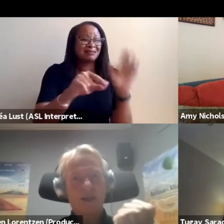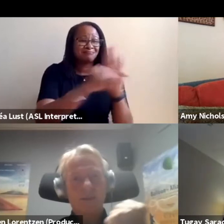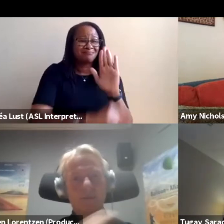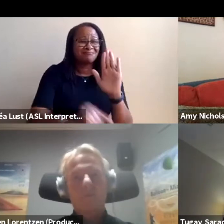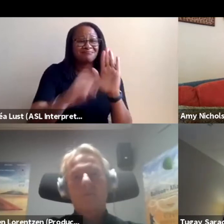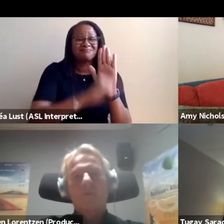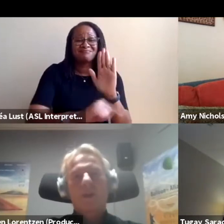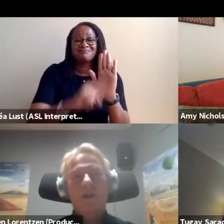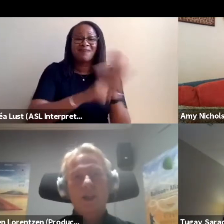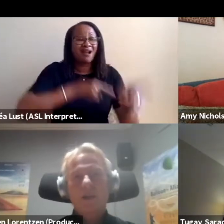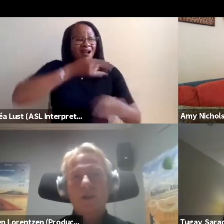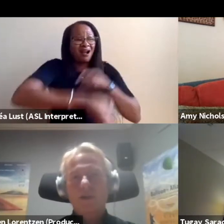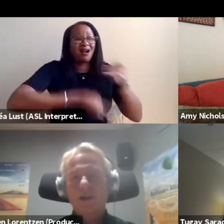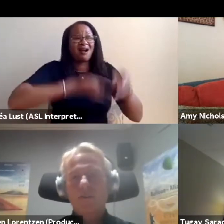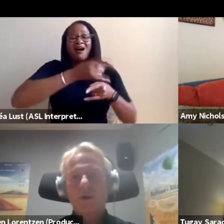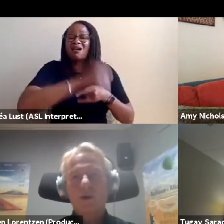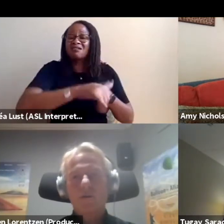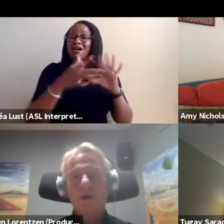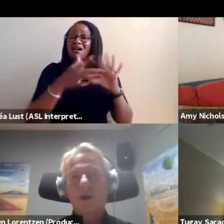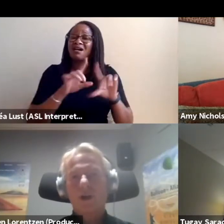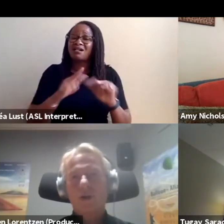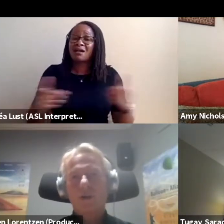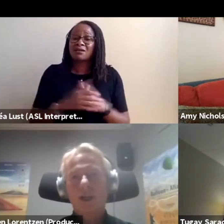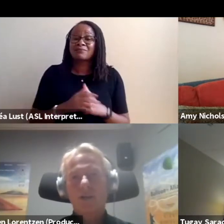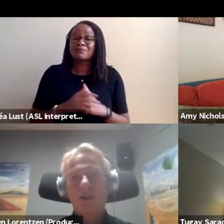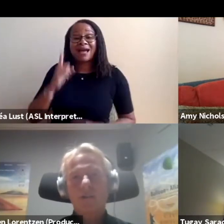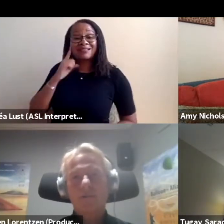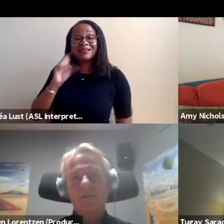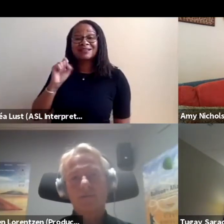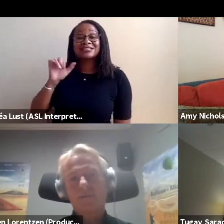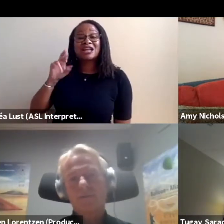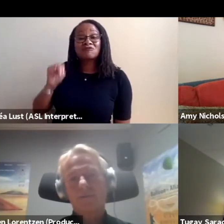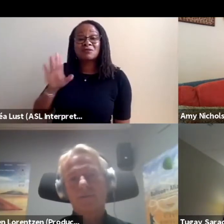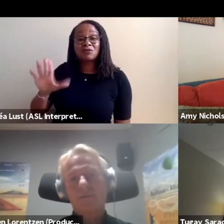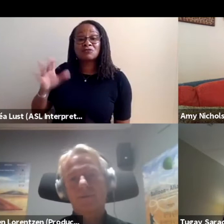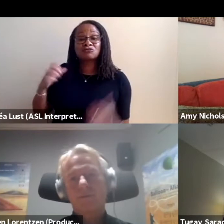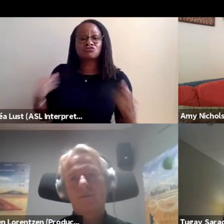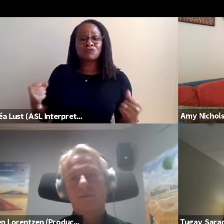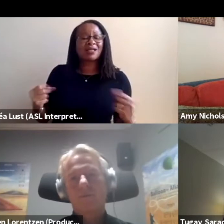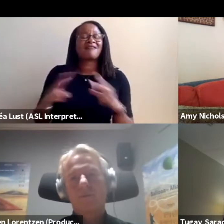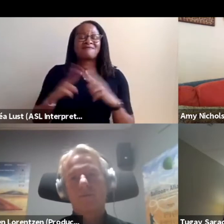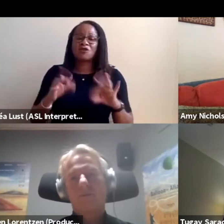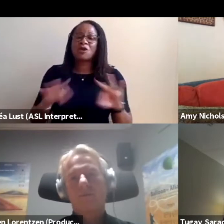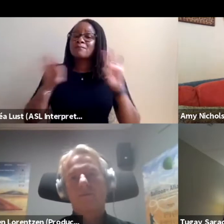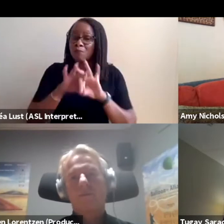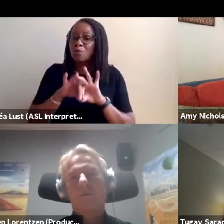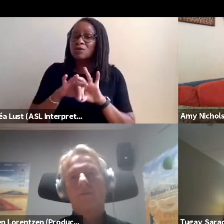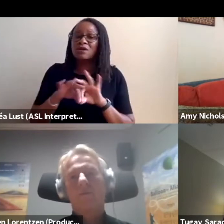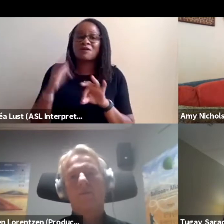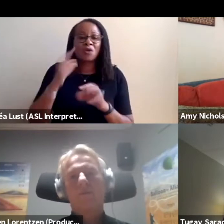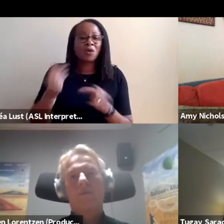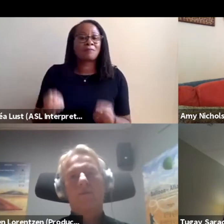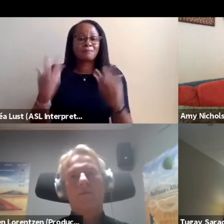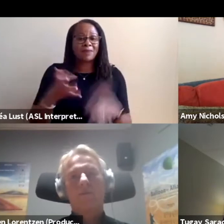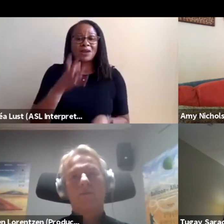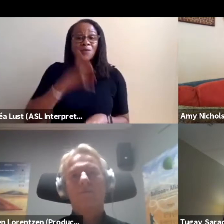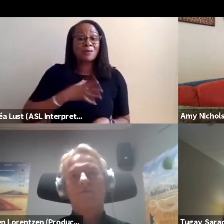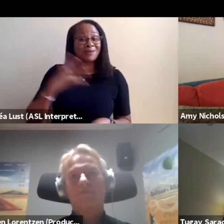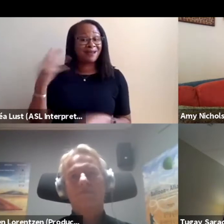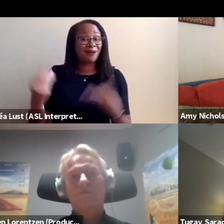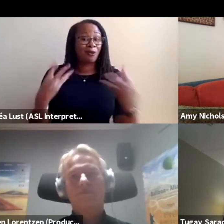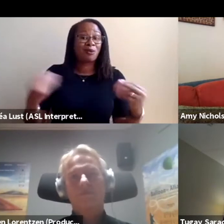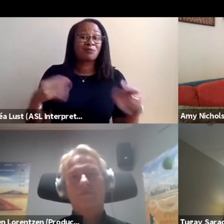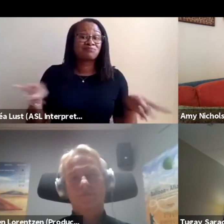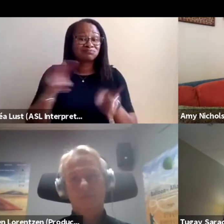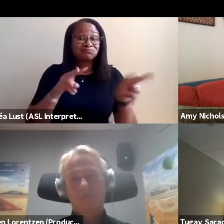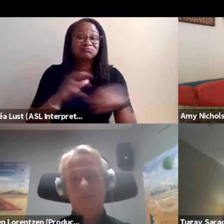strength, I think, is also very important for a lot of women out there. I agree. I mean, I'm sure I'm not alone in saying, like, I've